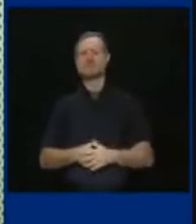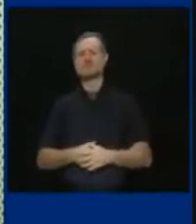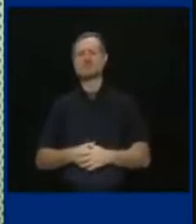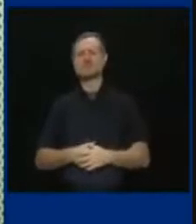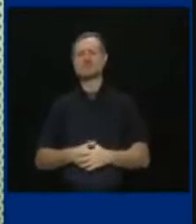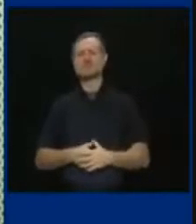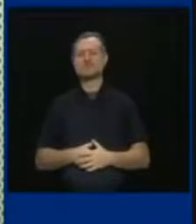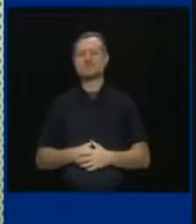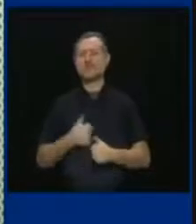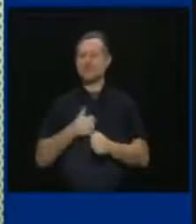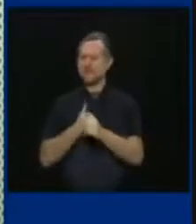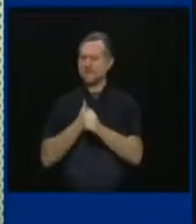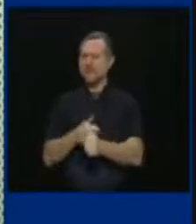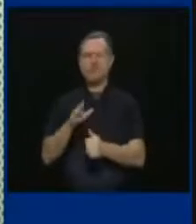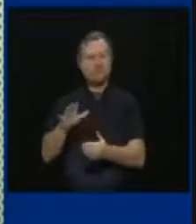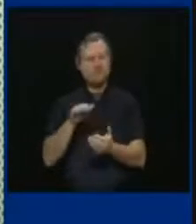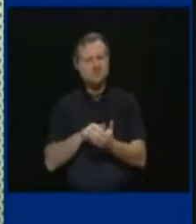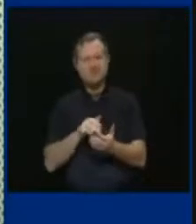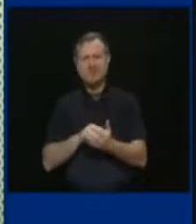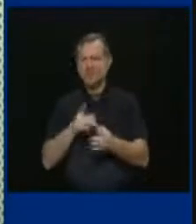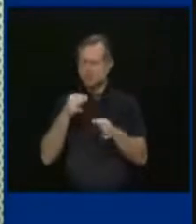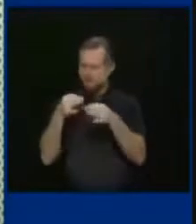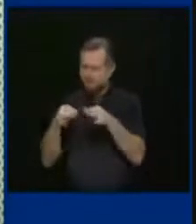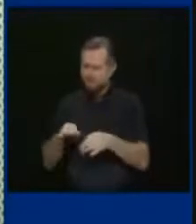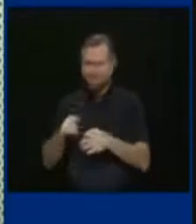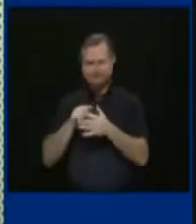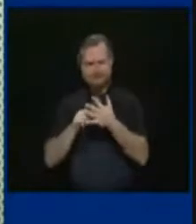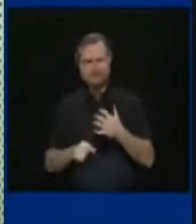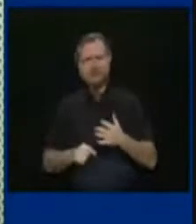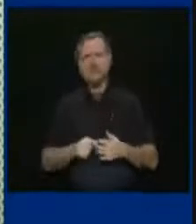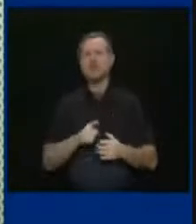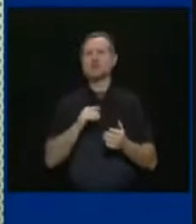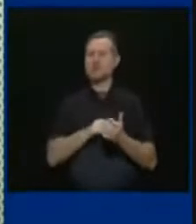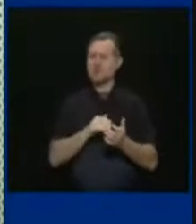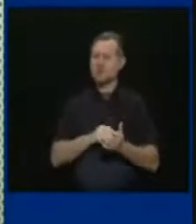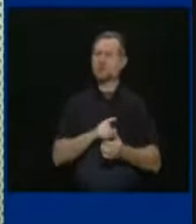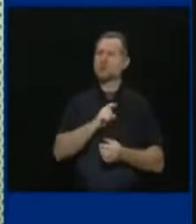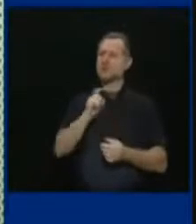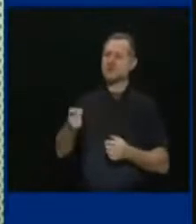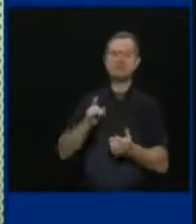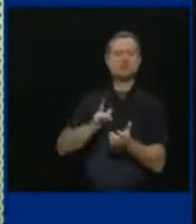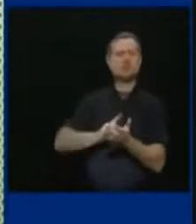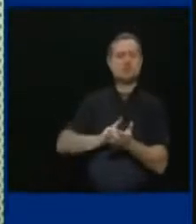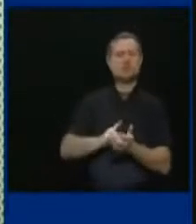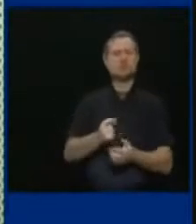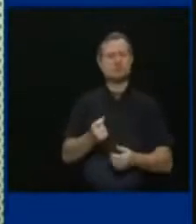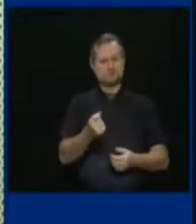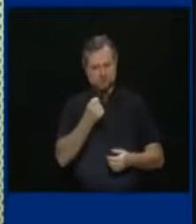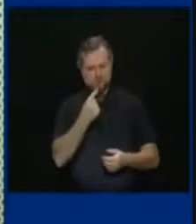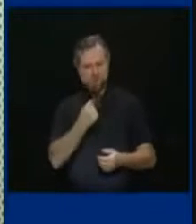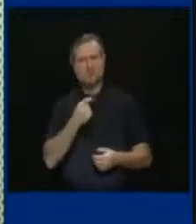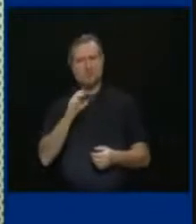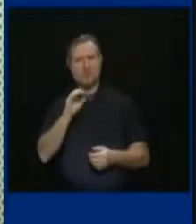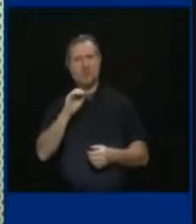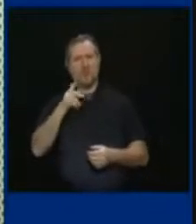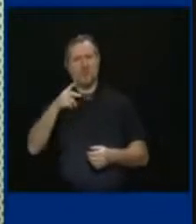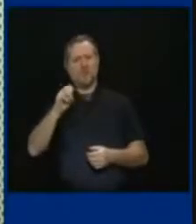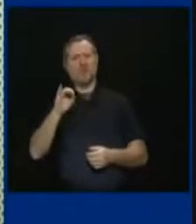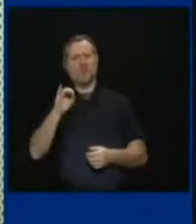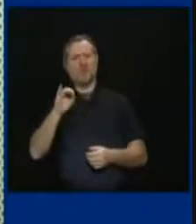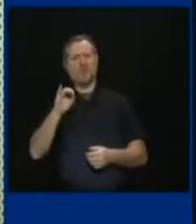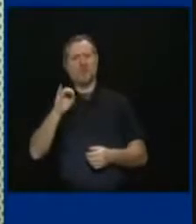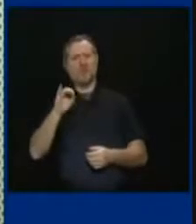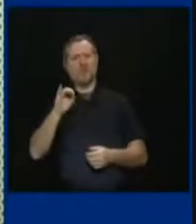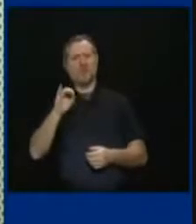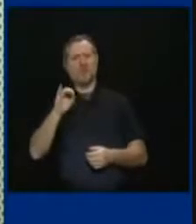follows the doctor's directions. Okay, so far so good. Prescribes a teenager a supply of opiate-based prescription drugs to